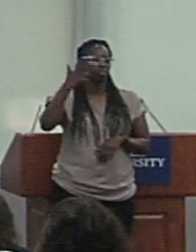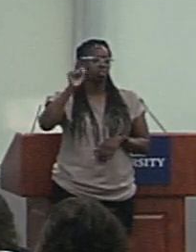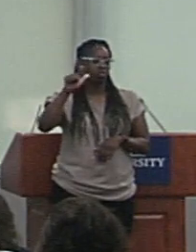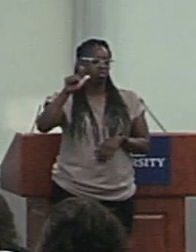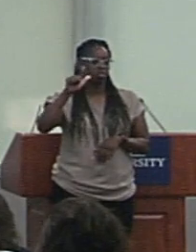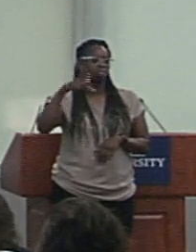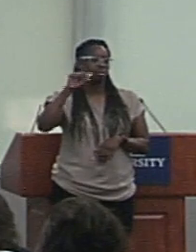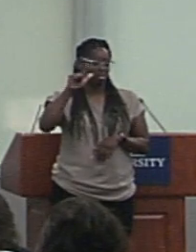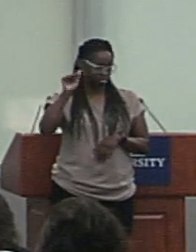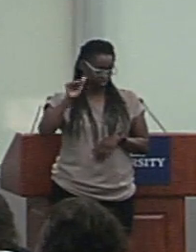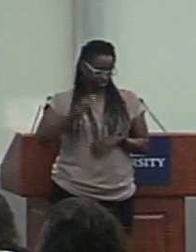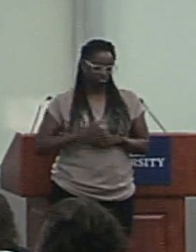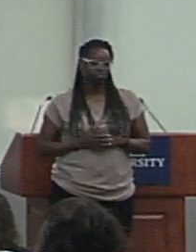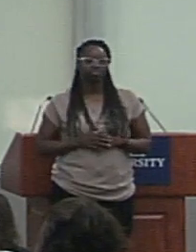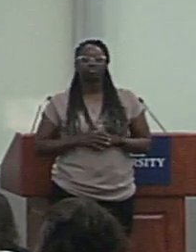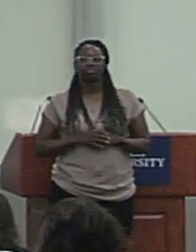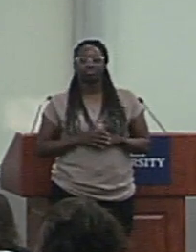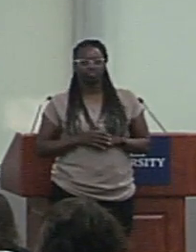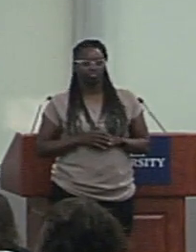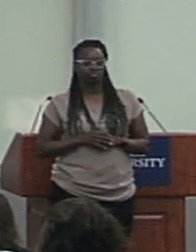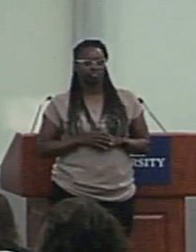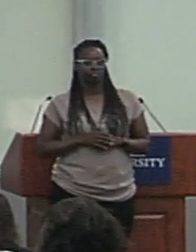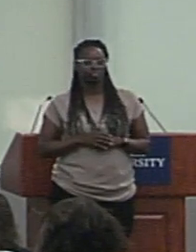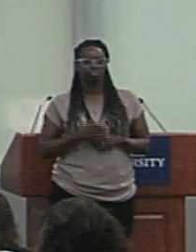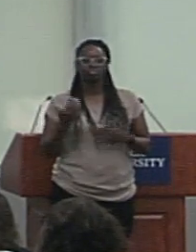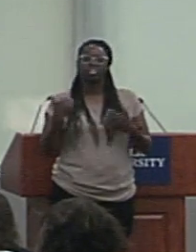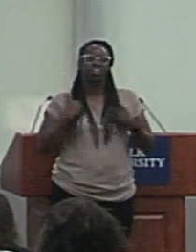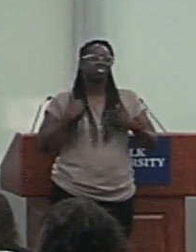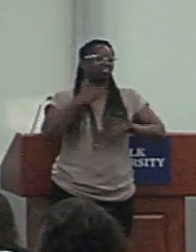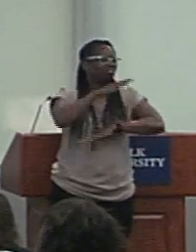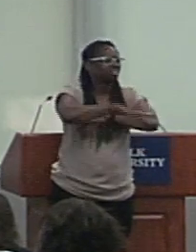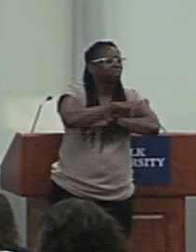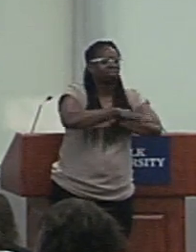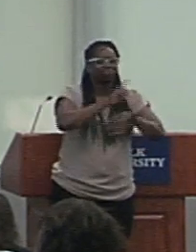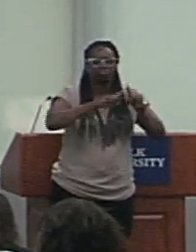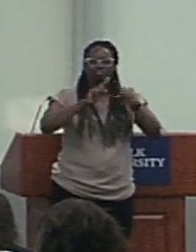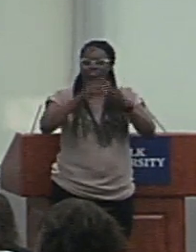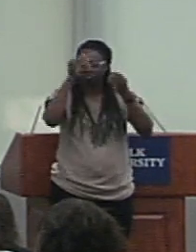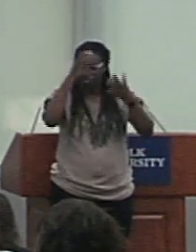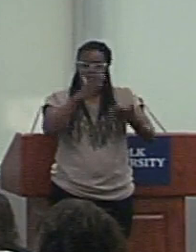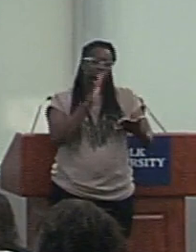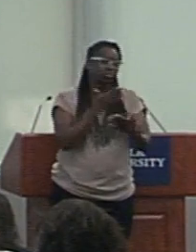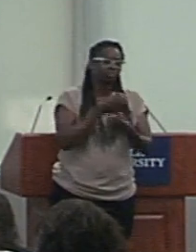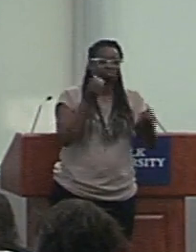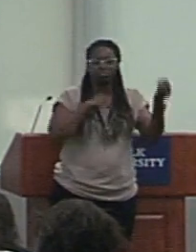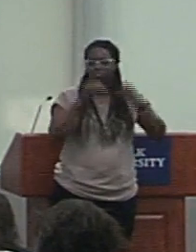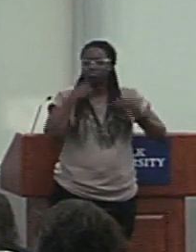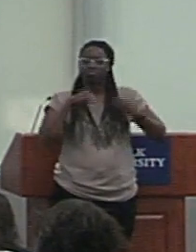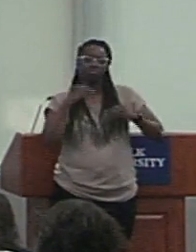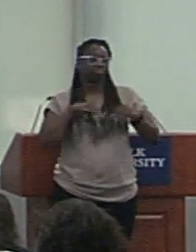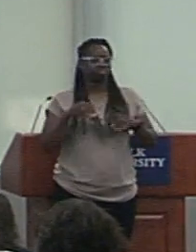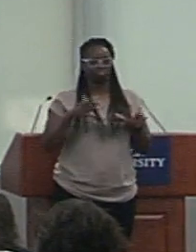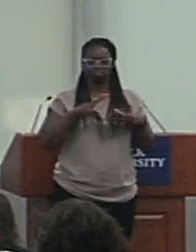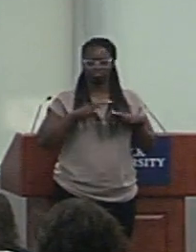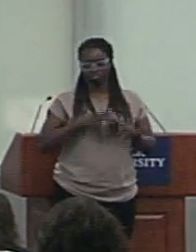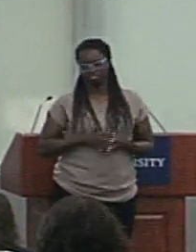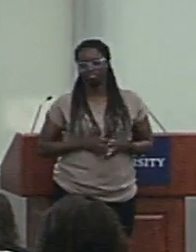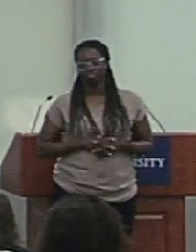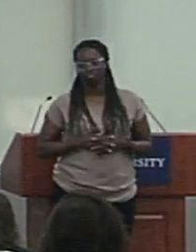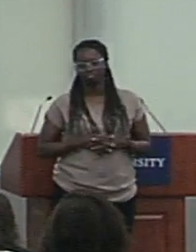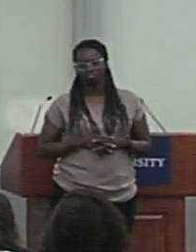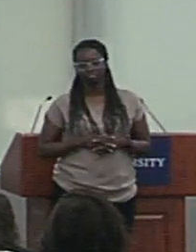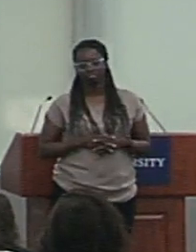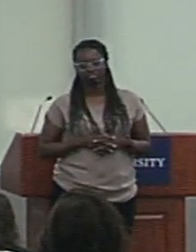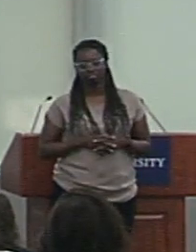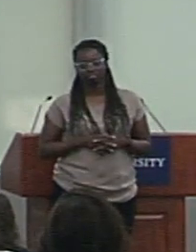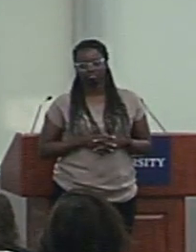our collaborating agencies. We'll have music, food, we have great T-shirts, and we'll be launching a great initiative that the mayor